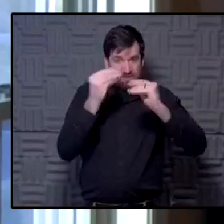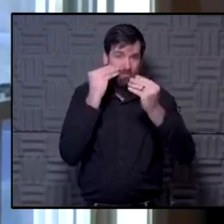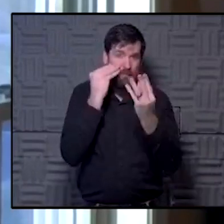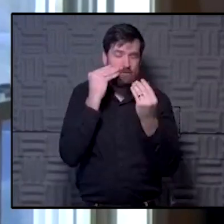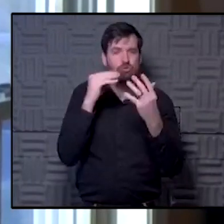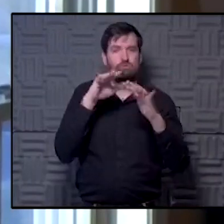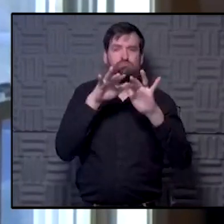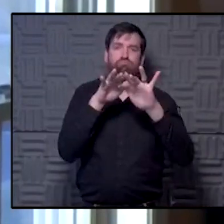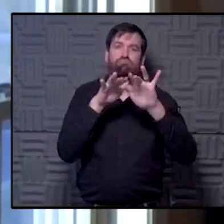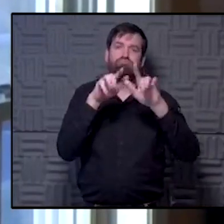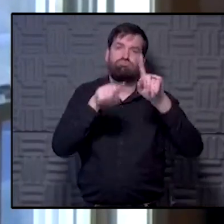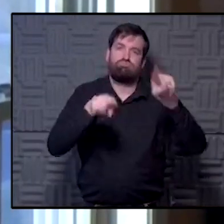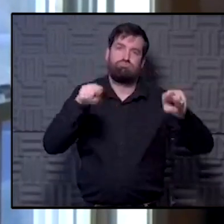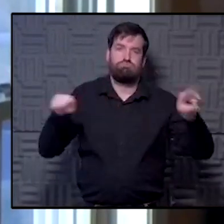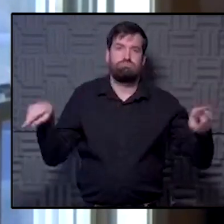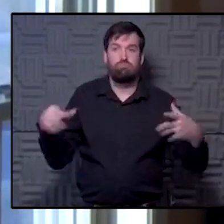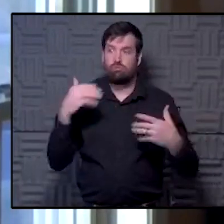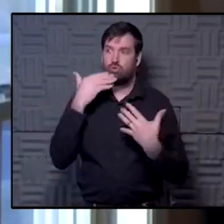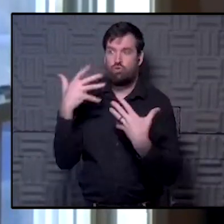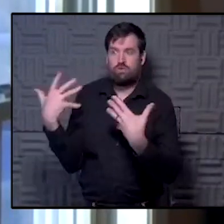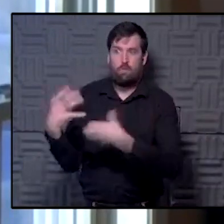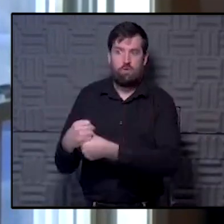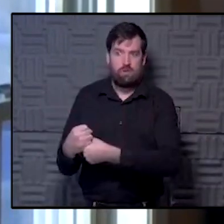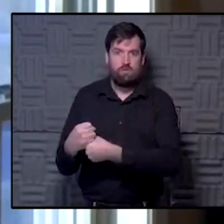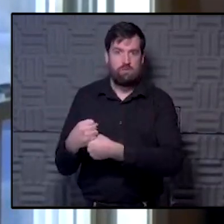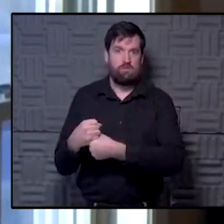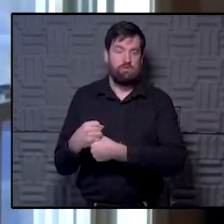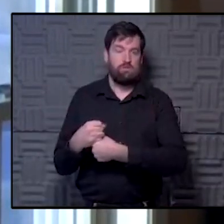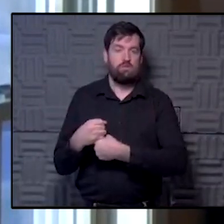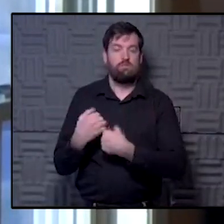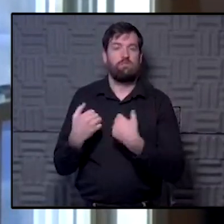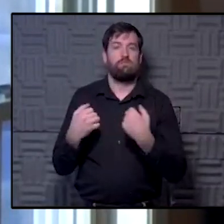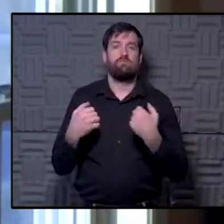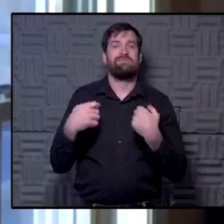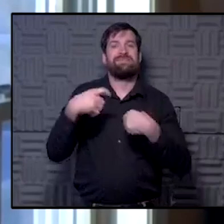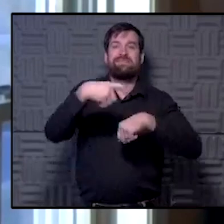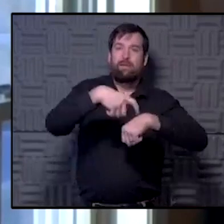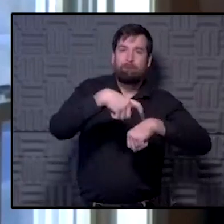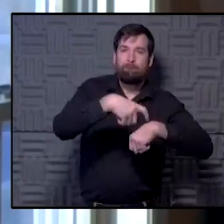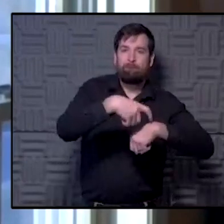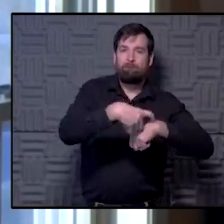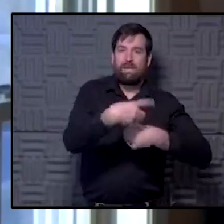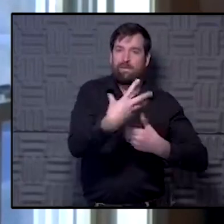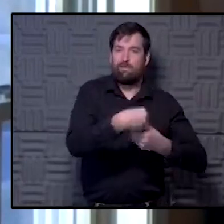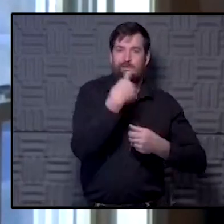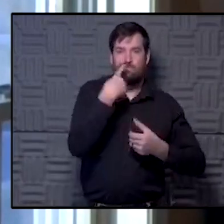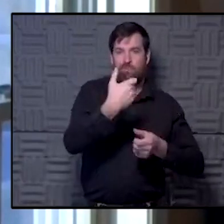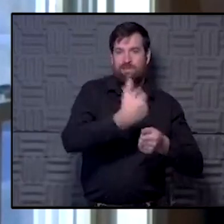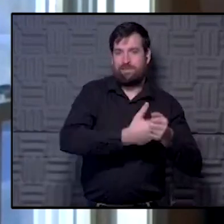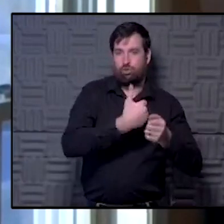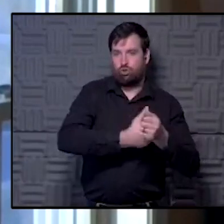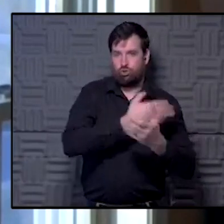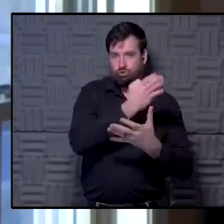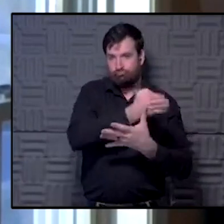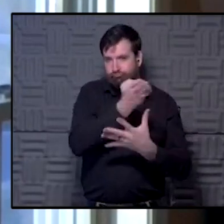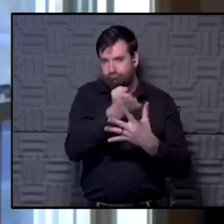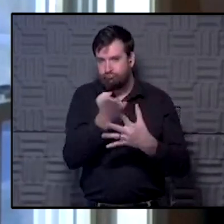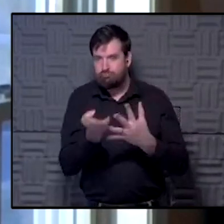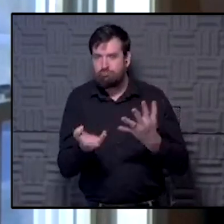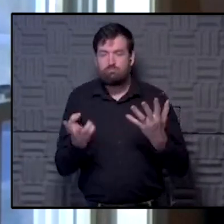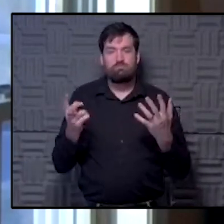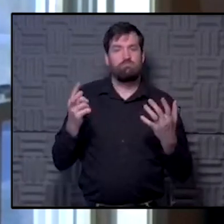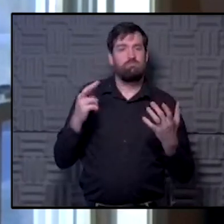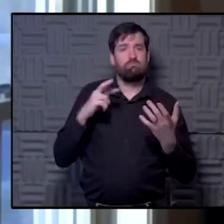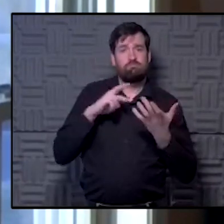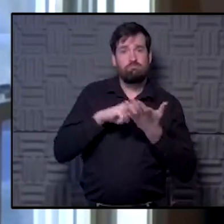So yes, that was a really good summary of sort of that there's time that's built into each of these steps. That doesn't mean